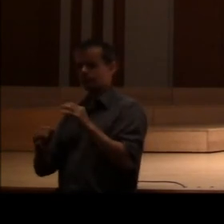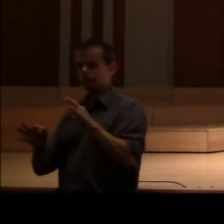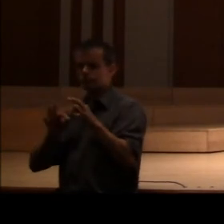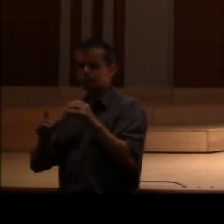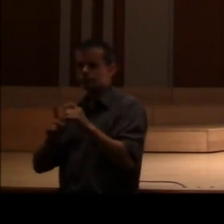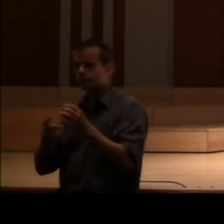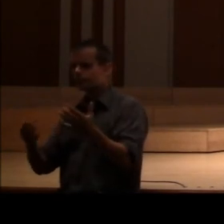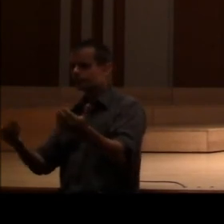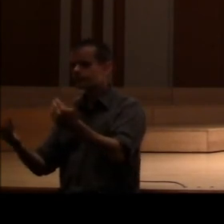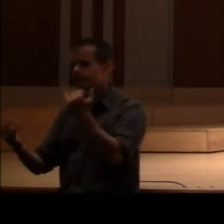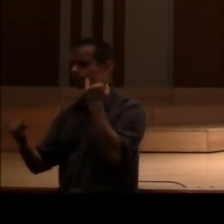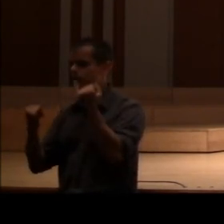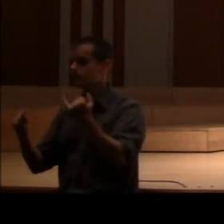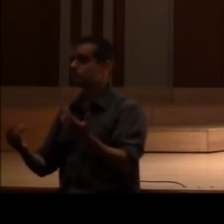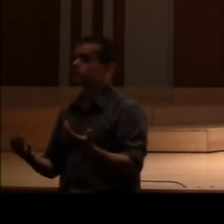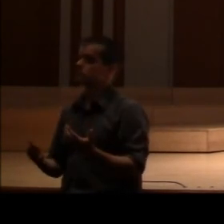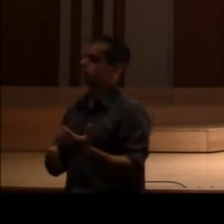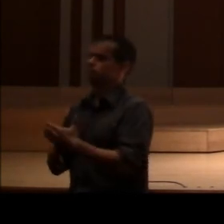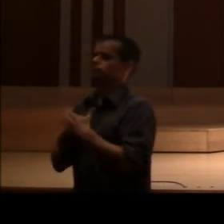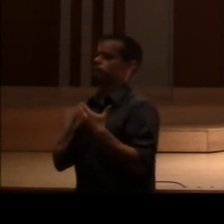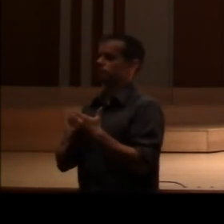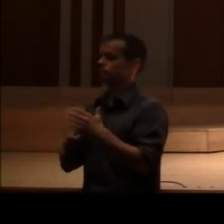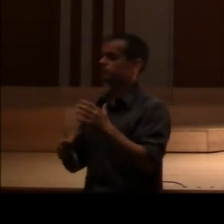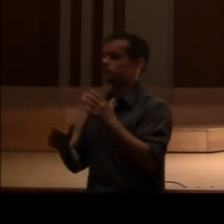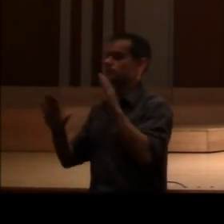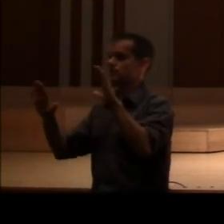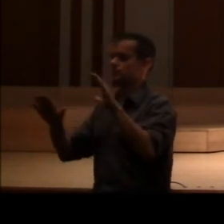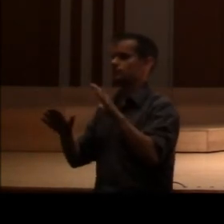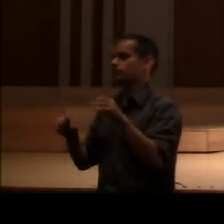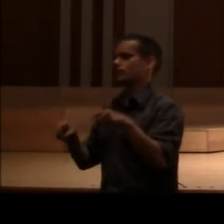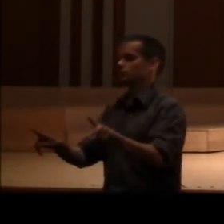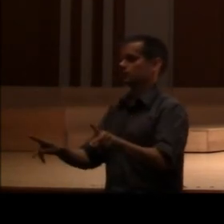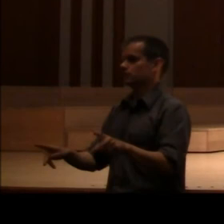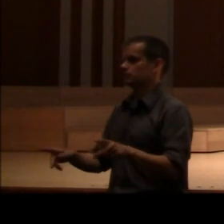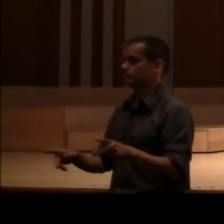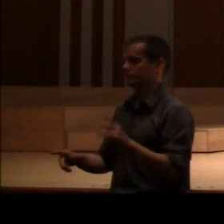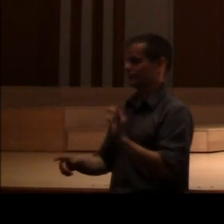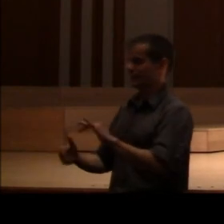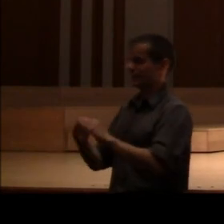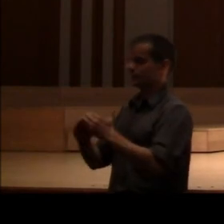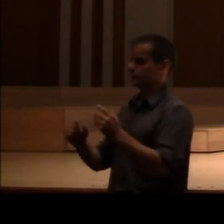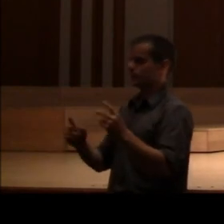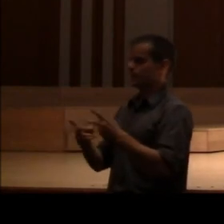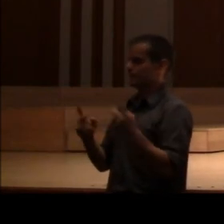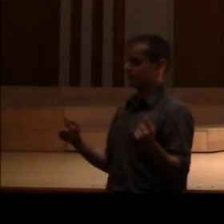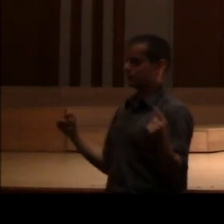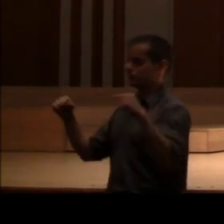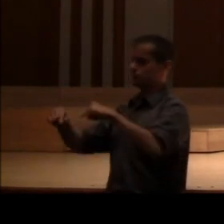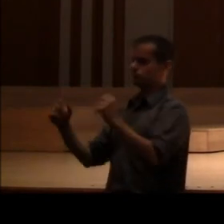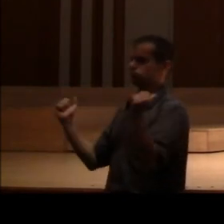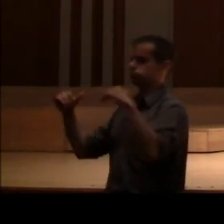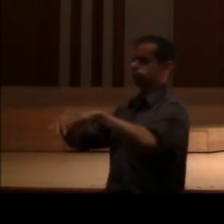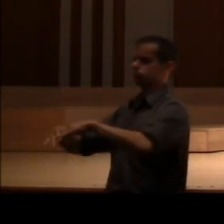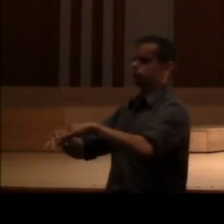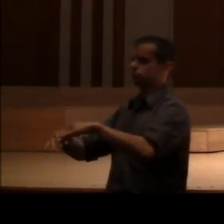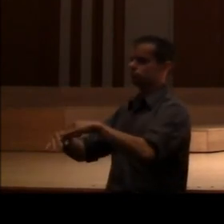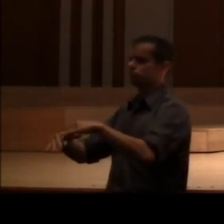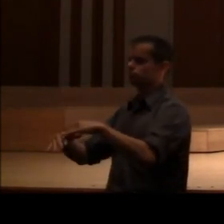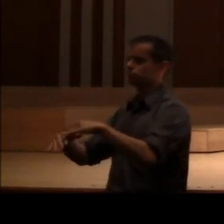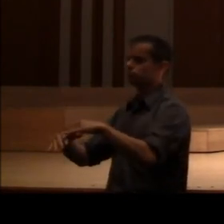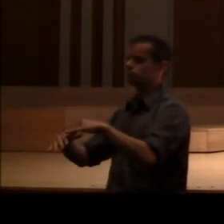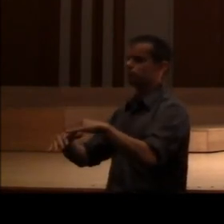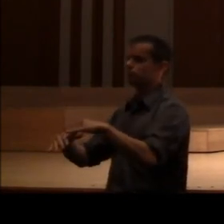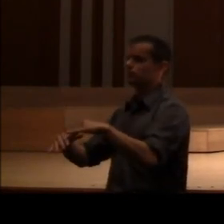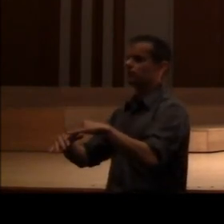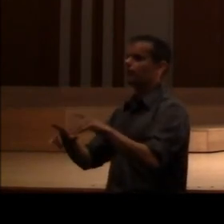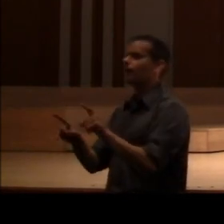There are a lot of possibilities for students when they have this community, a place to go to, and it also extends their experience with writing outside of the